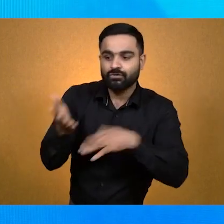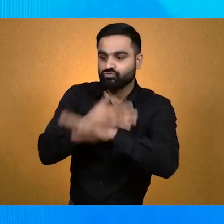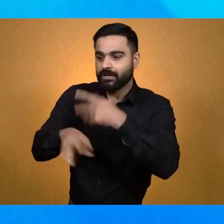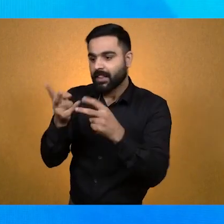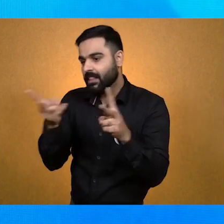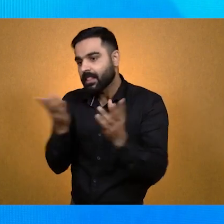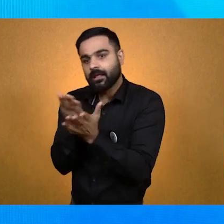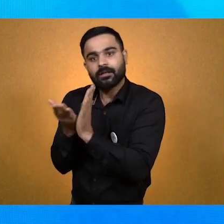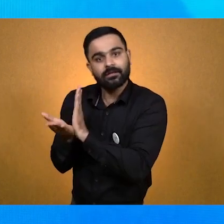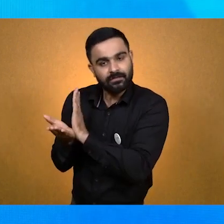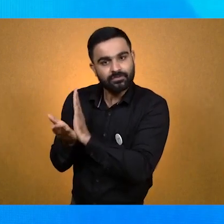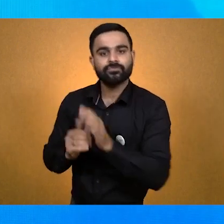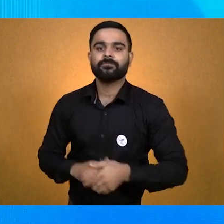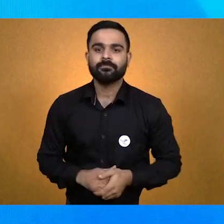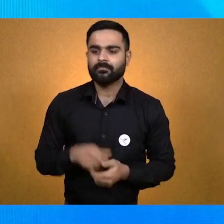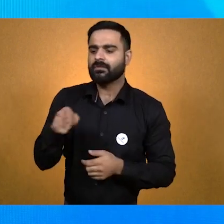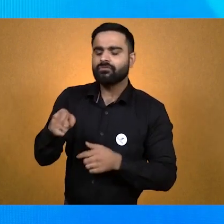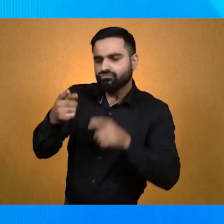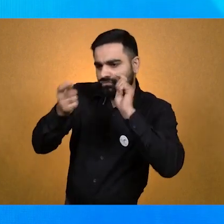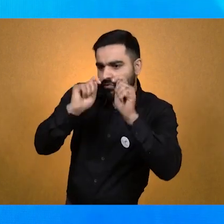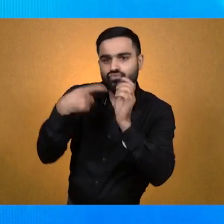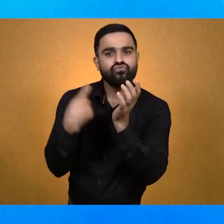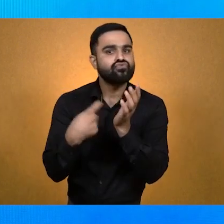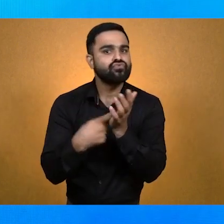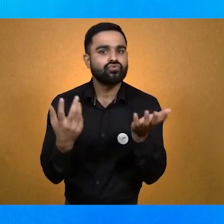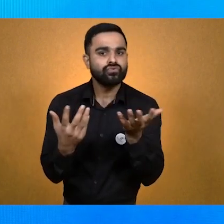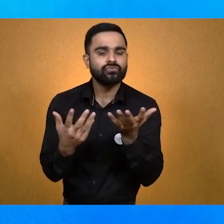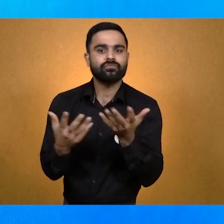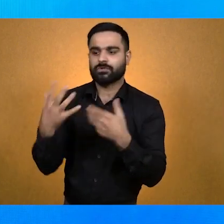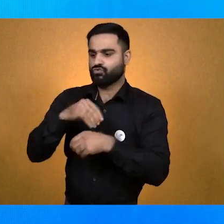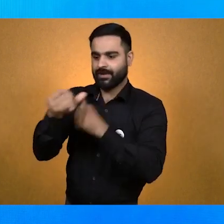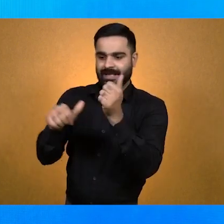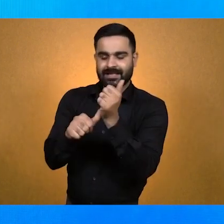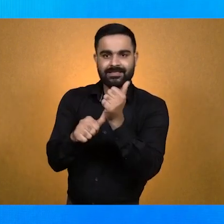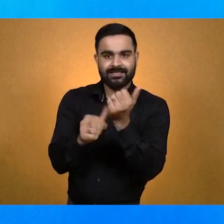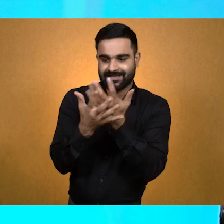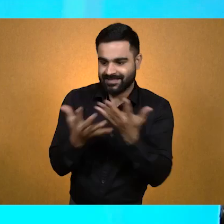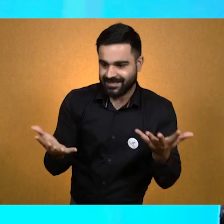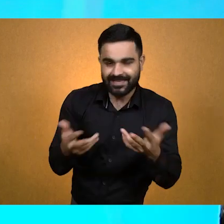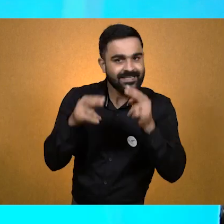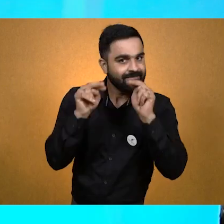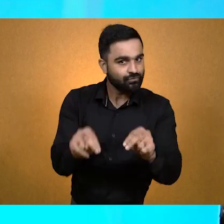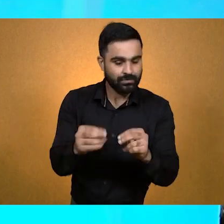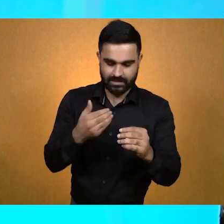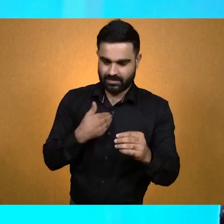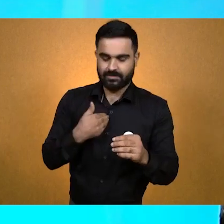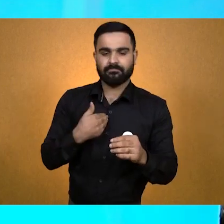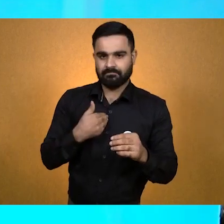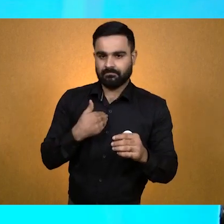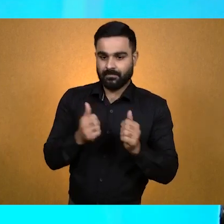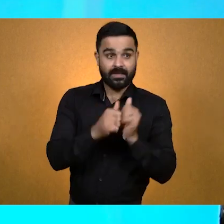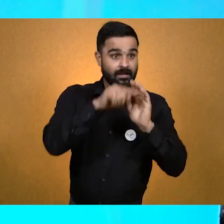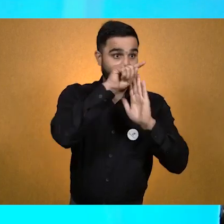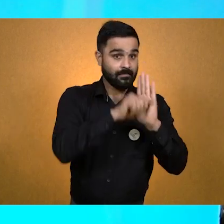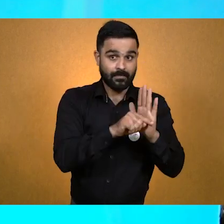disability categories. What were the rules and regulations, what were the assistive aids required. Aaj hamari